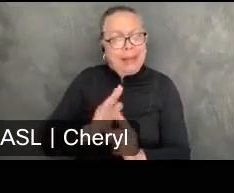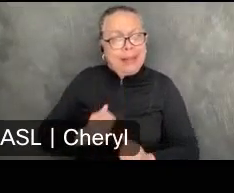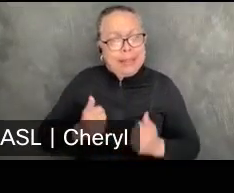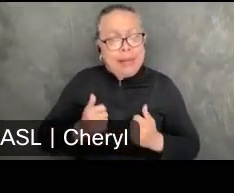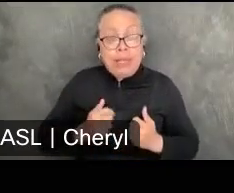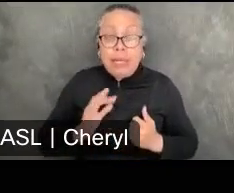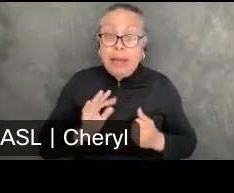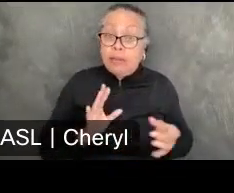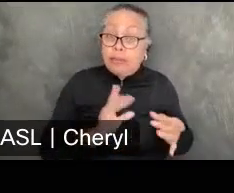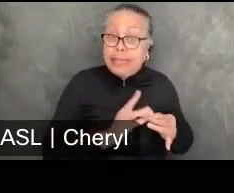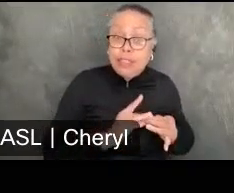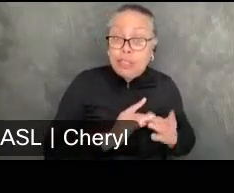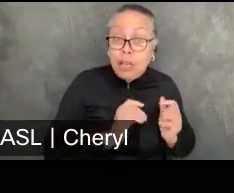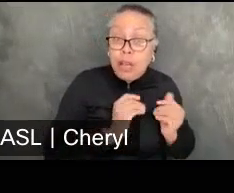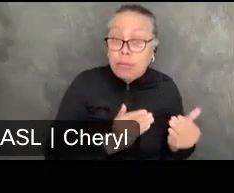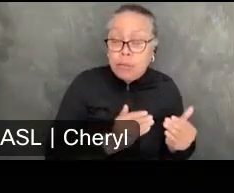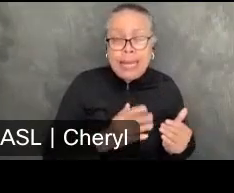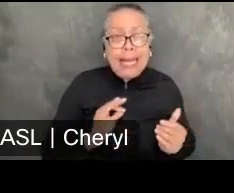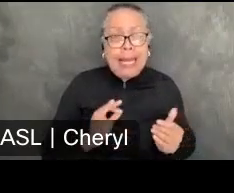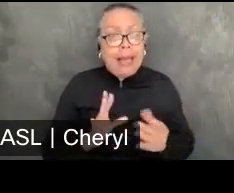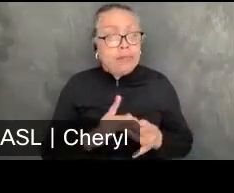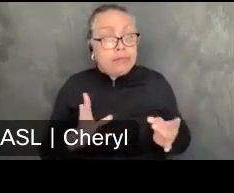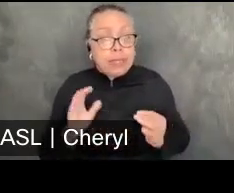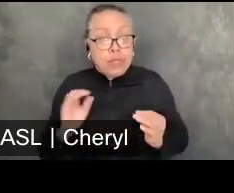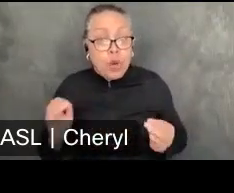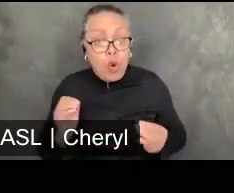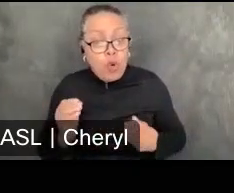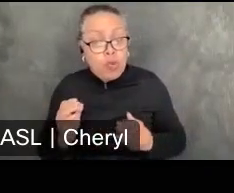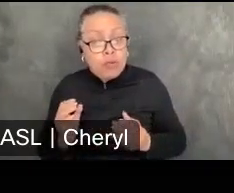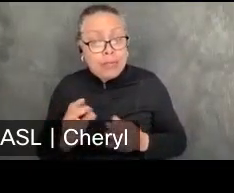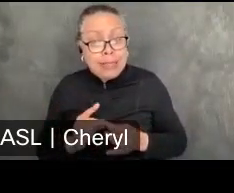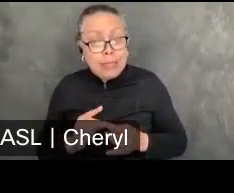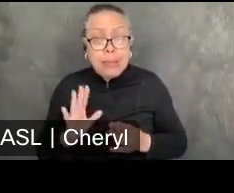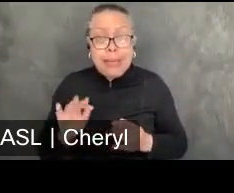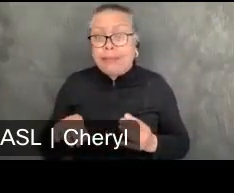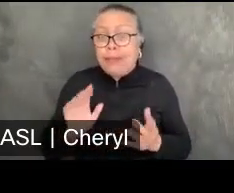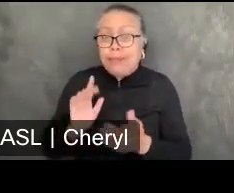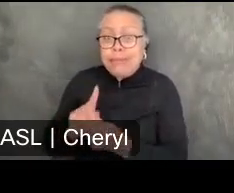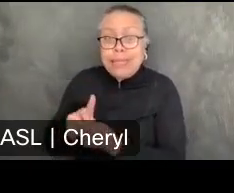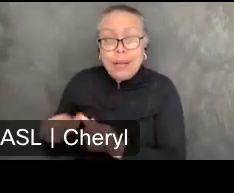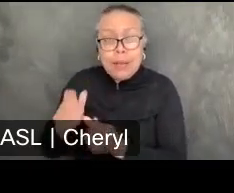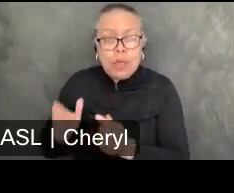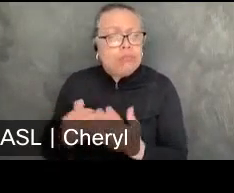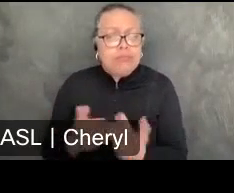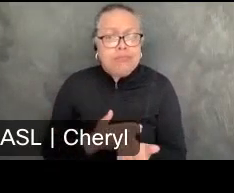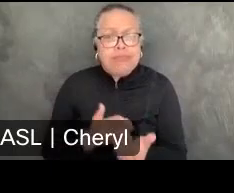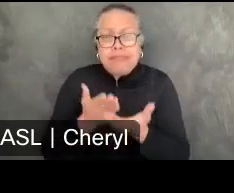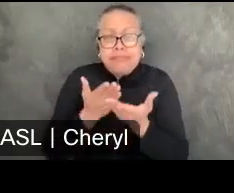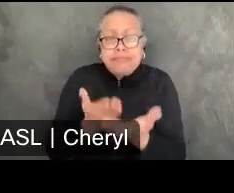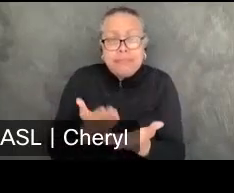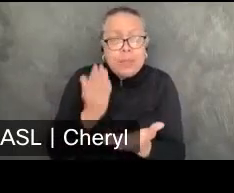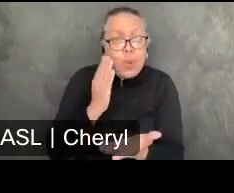no relationship. I am here to support you. You're the one who knows what is best for you,